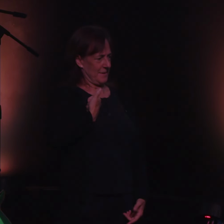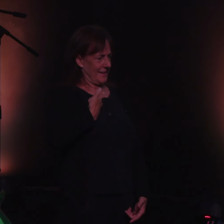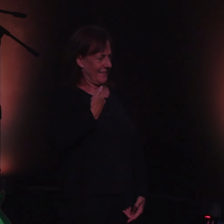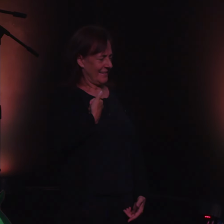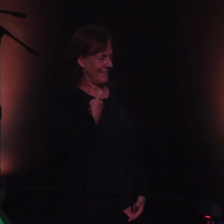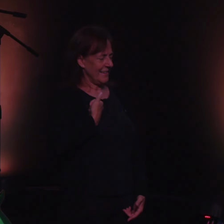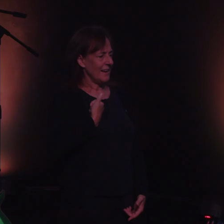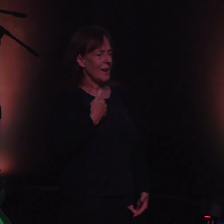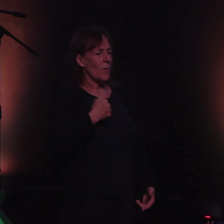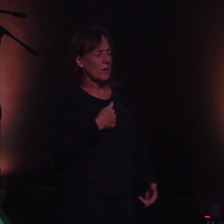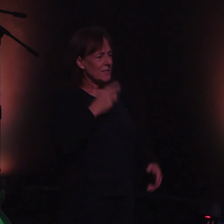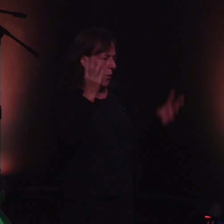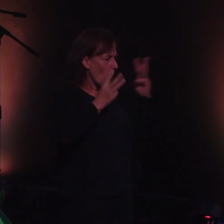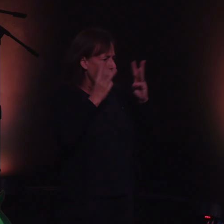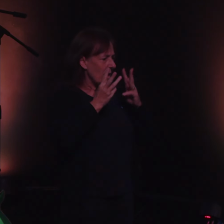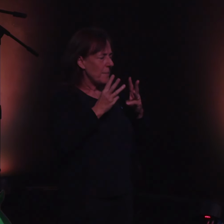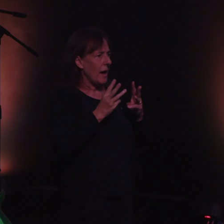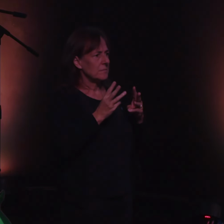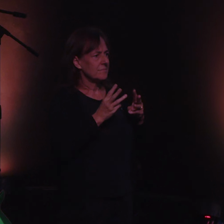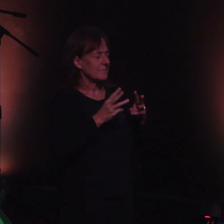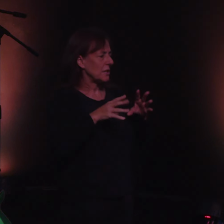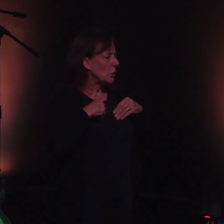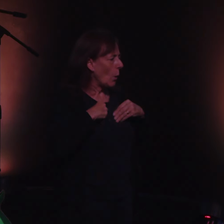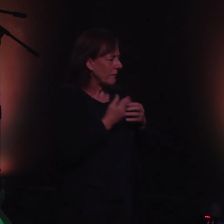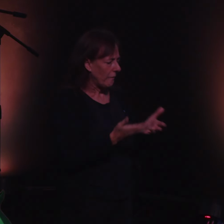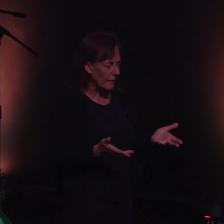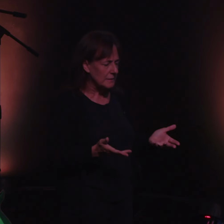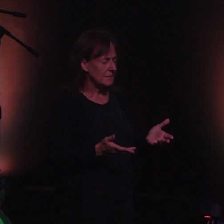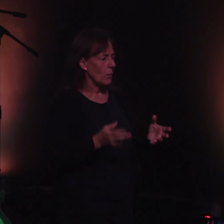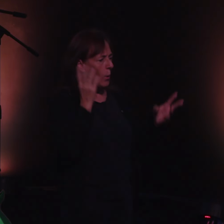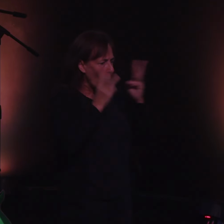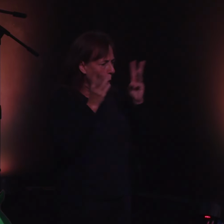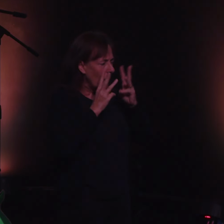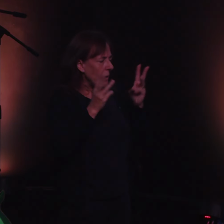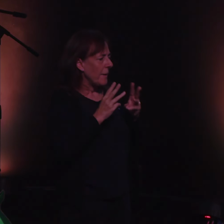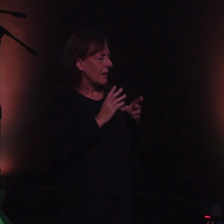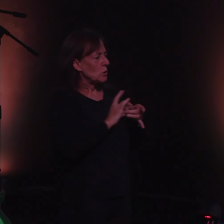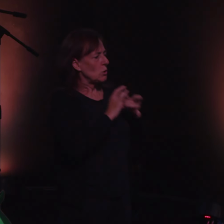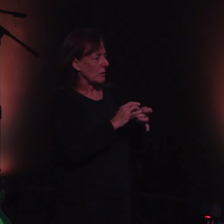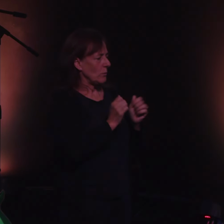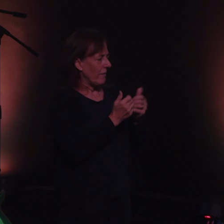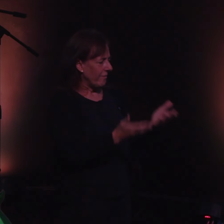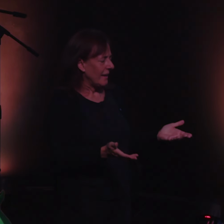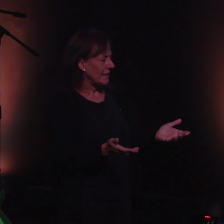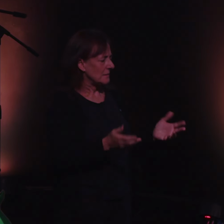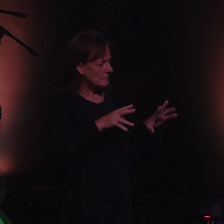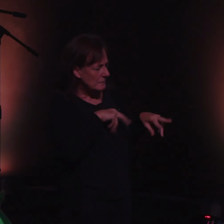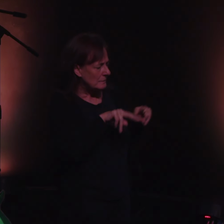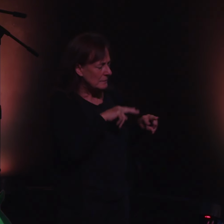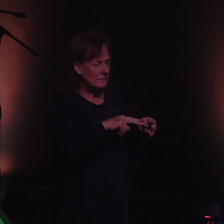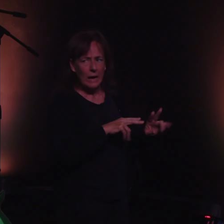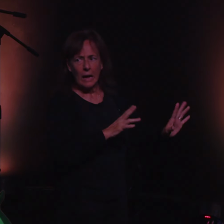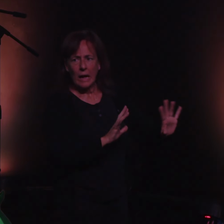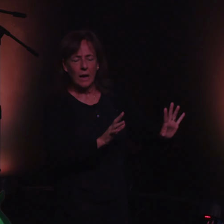Christ followers, we're so worried about condoning things, we're so worried about being associated with things, that